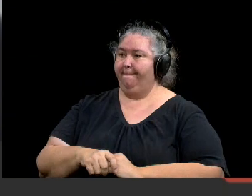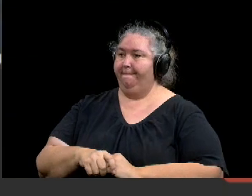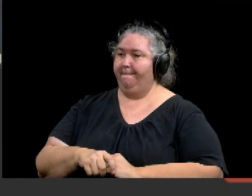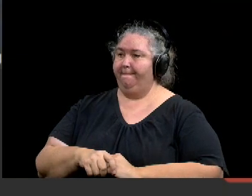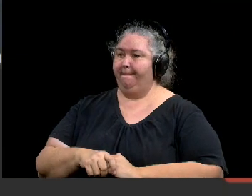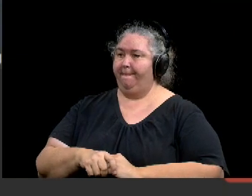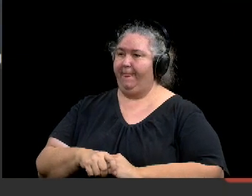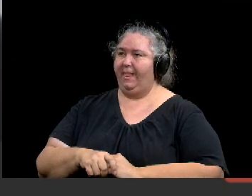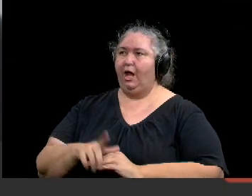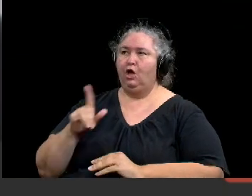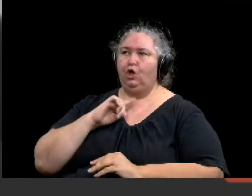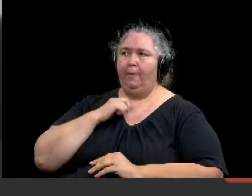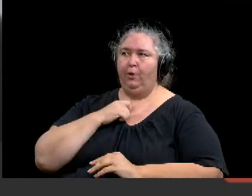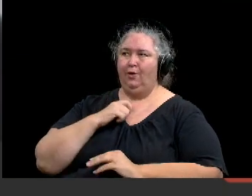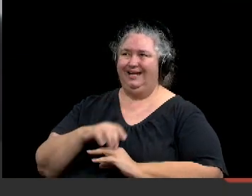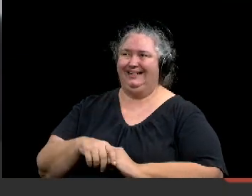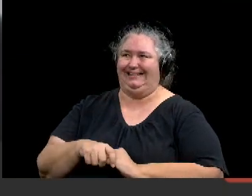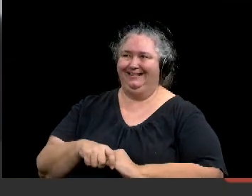You're muted.